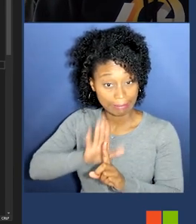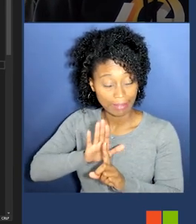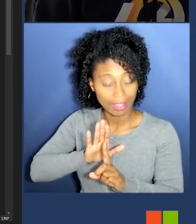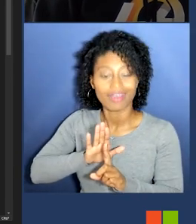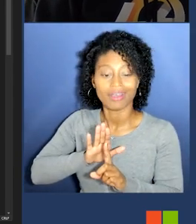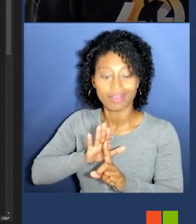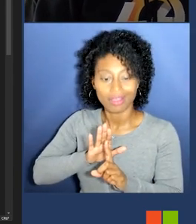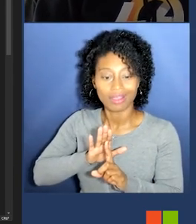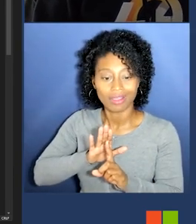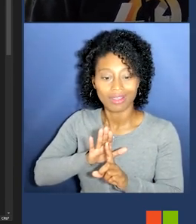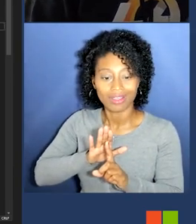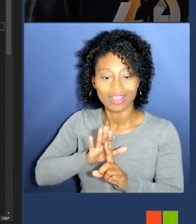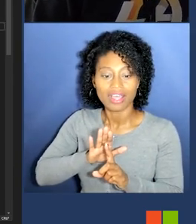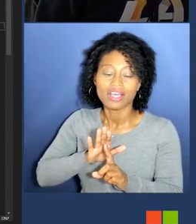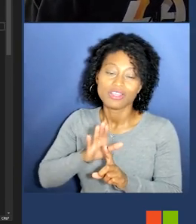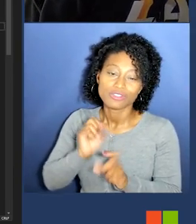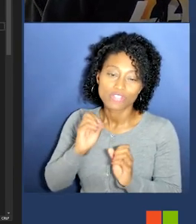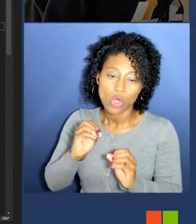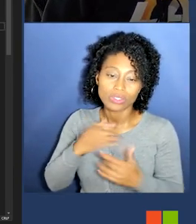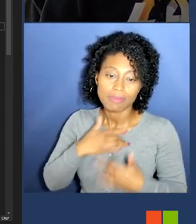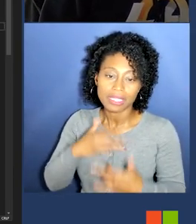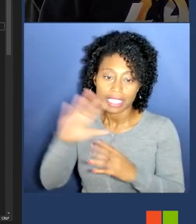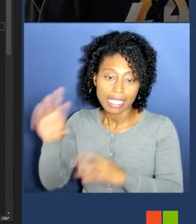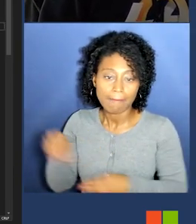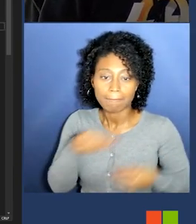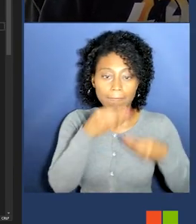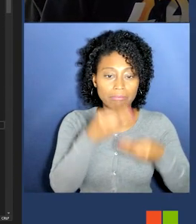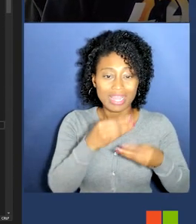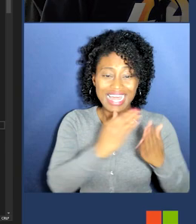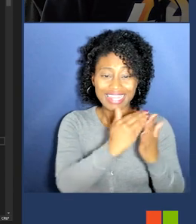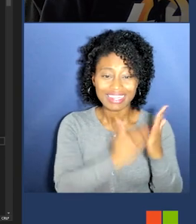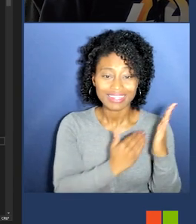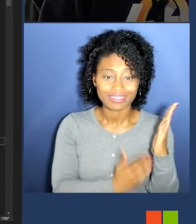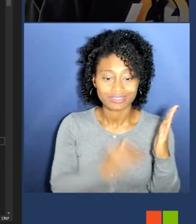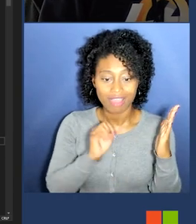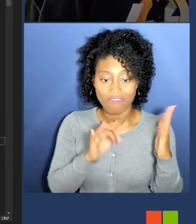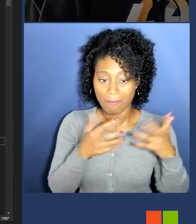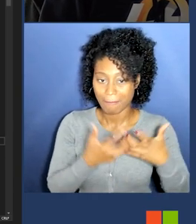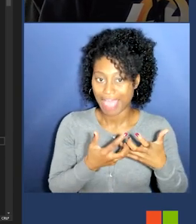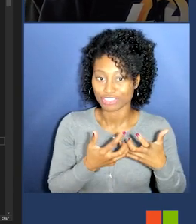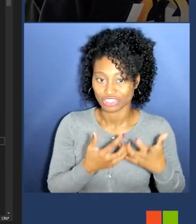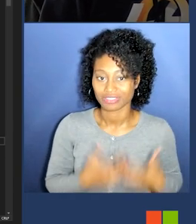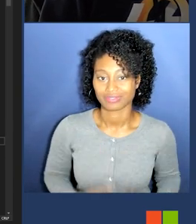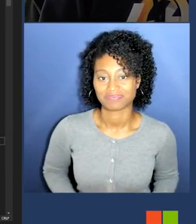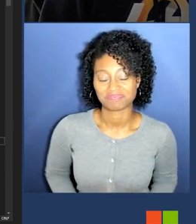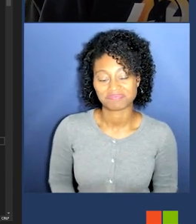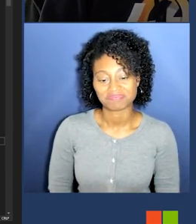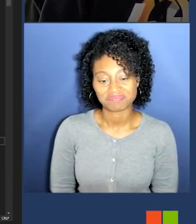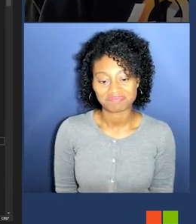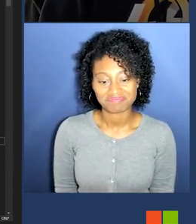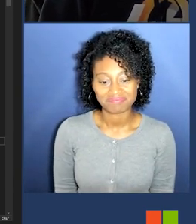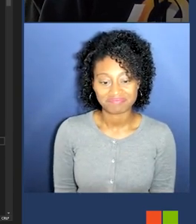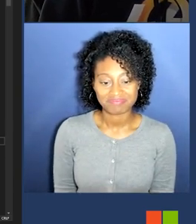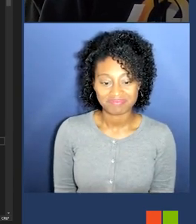this into a list of matches and return it to the column.